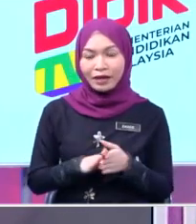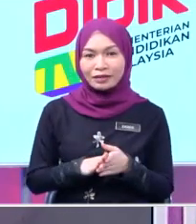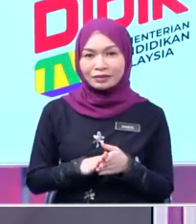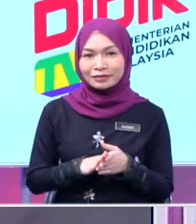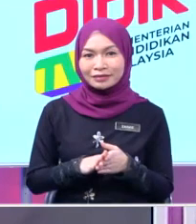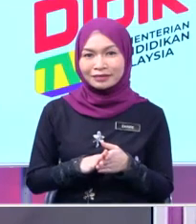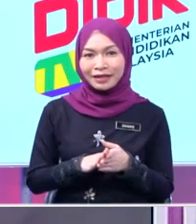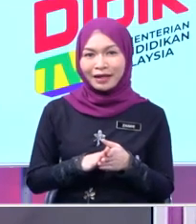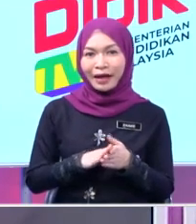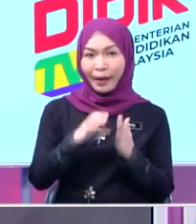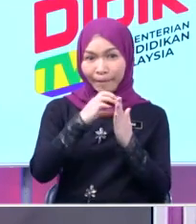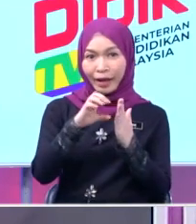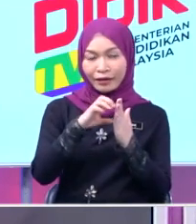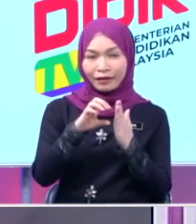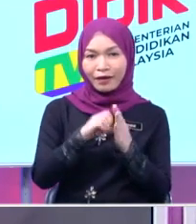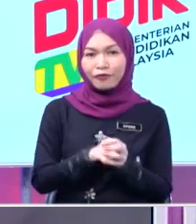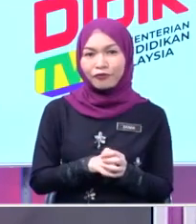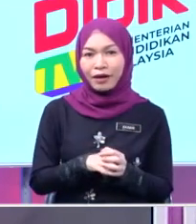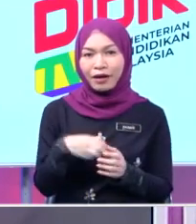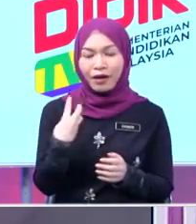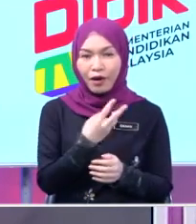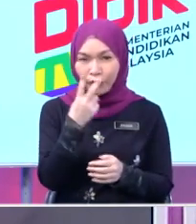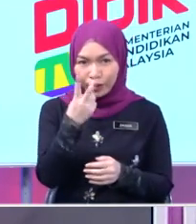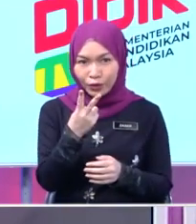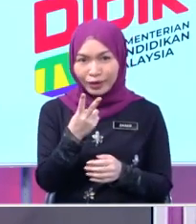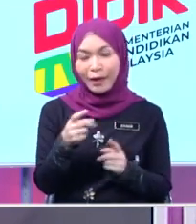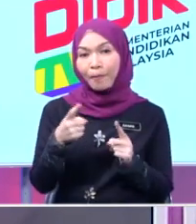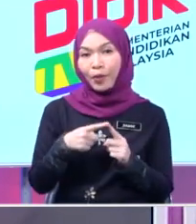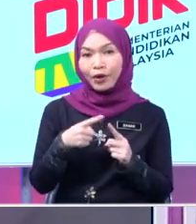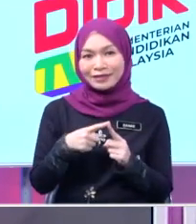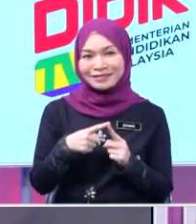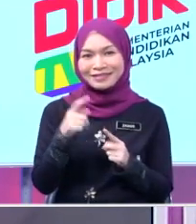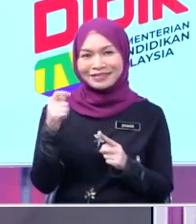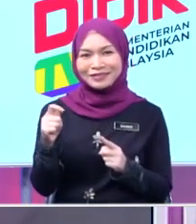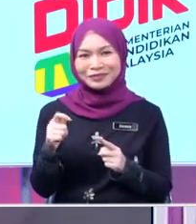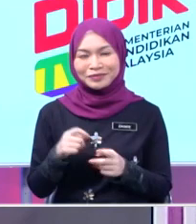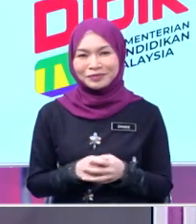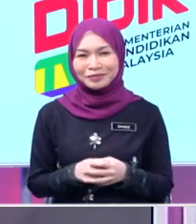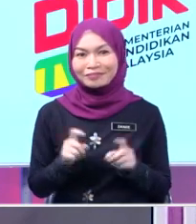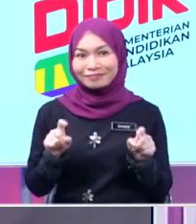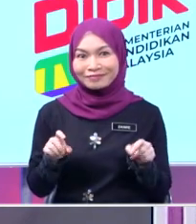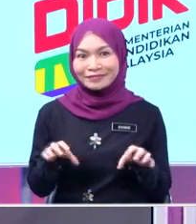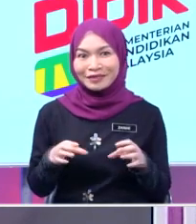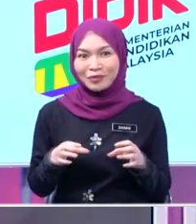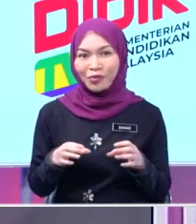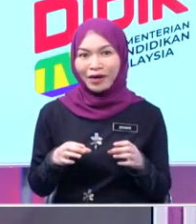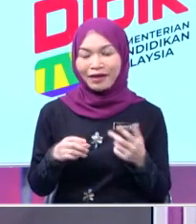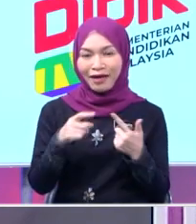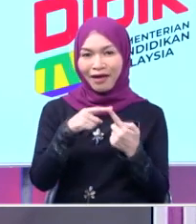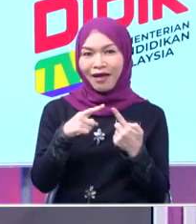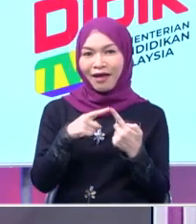paragraph, opening paragraph, and then we looked at the points that they need to not only make but elaborate